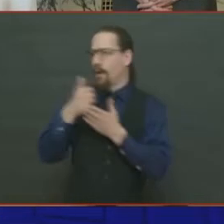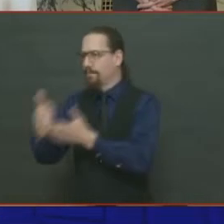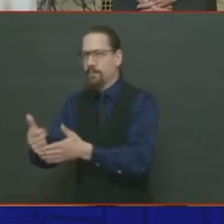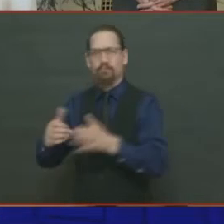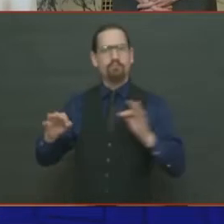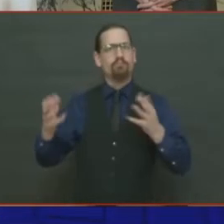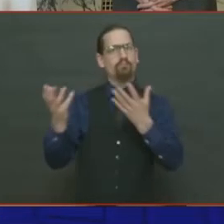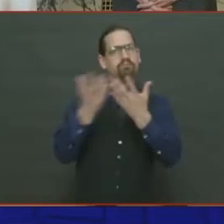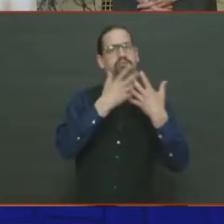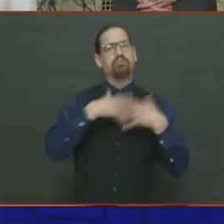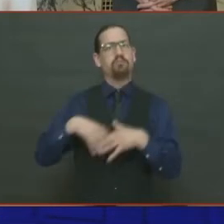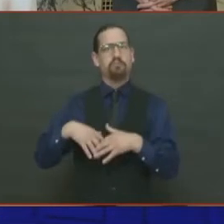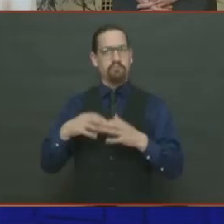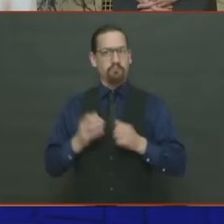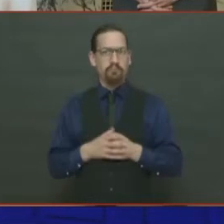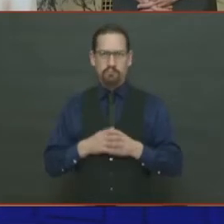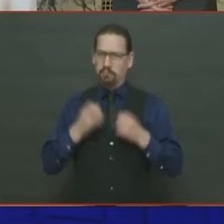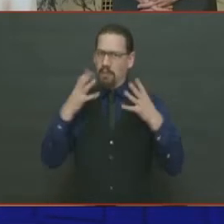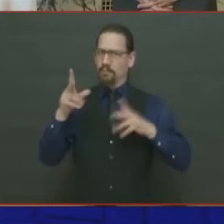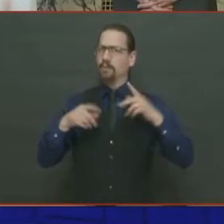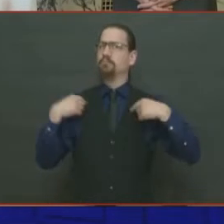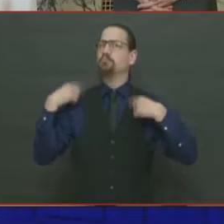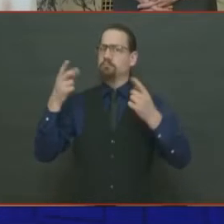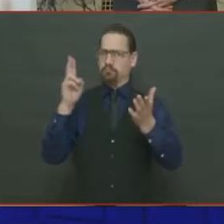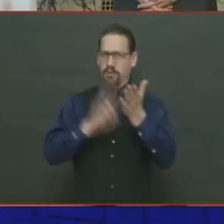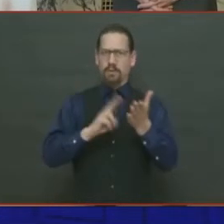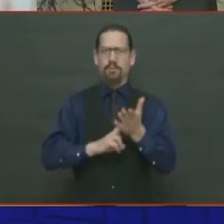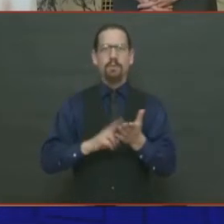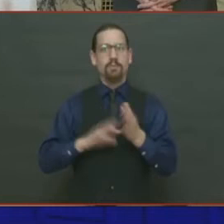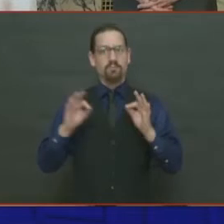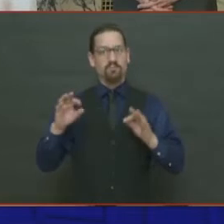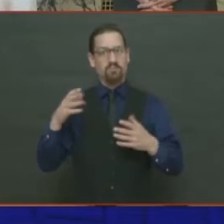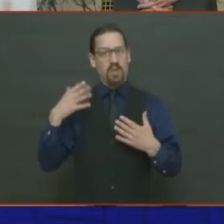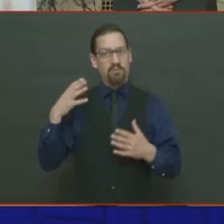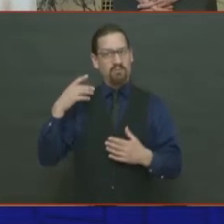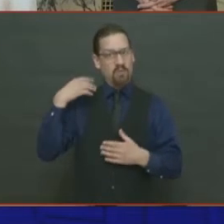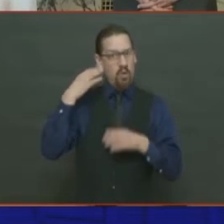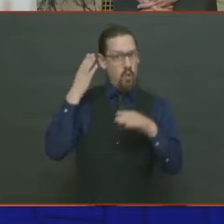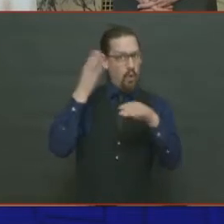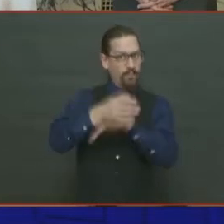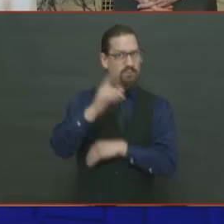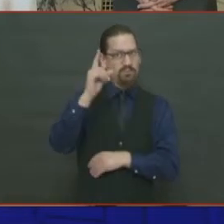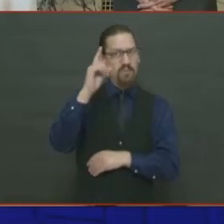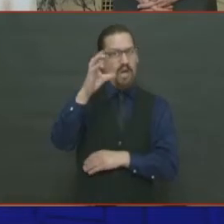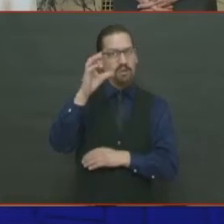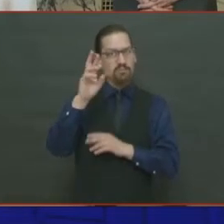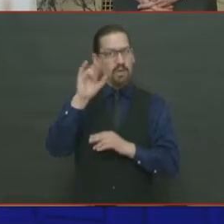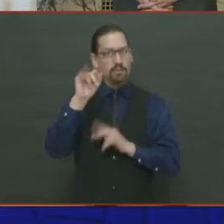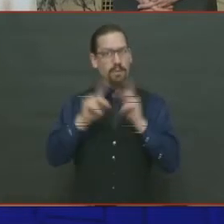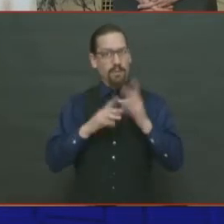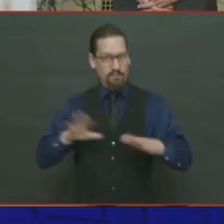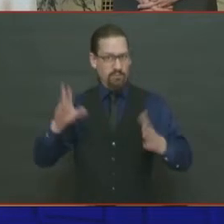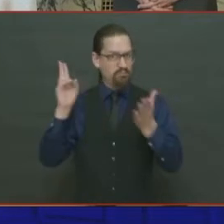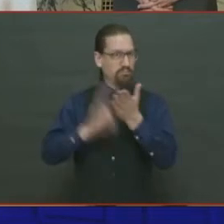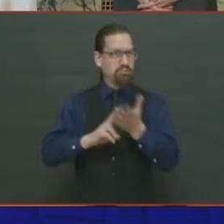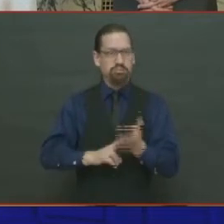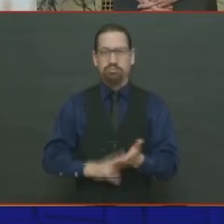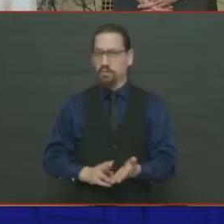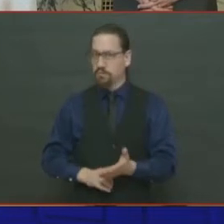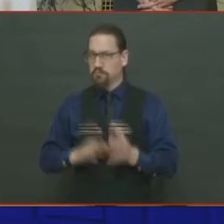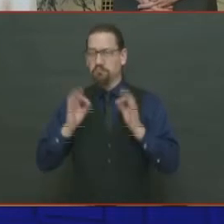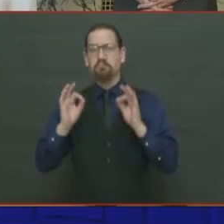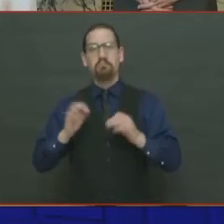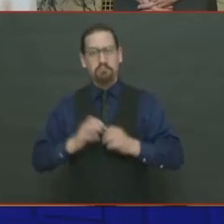Nextdoor.com, and I think that's fantastic. That's how a lot of our elderly folks are getting checked in on, people who